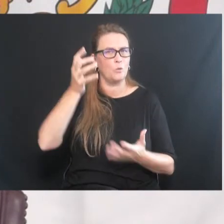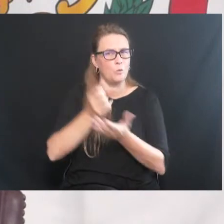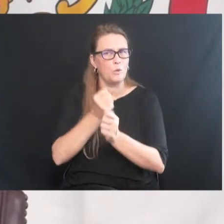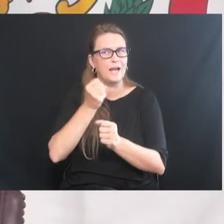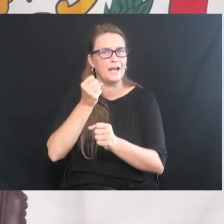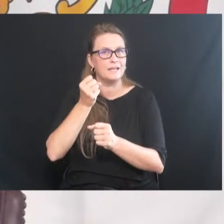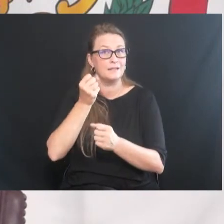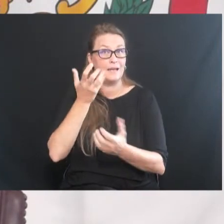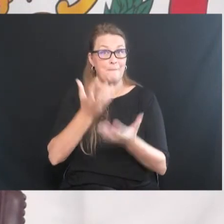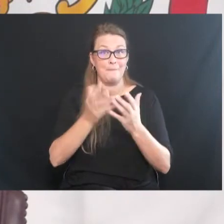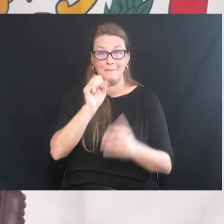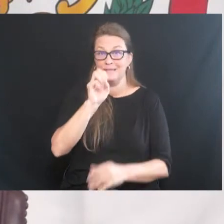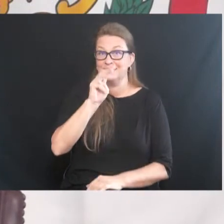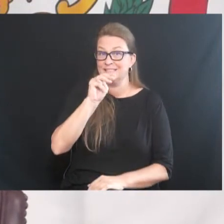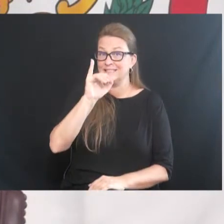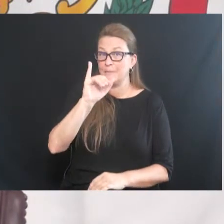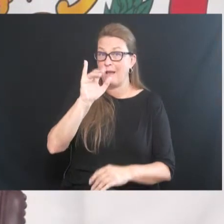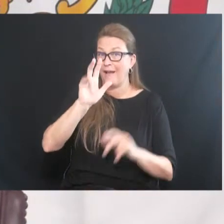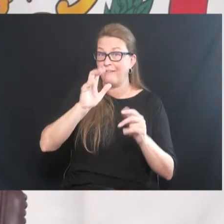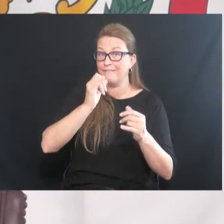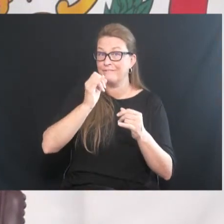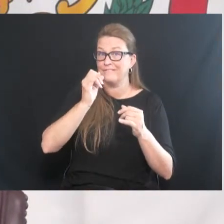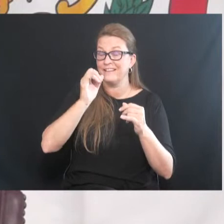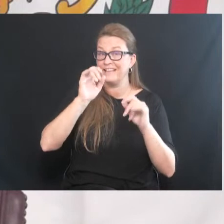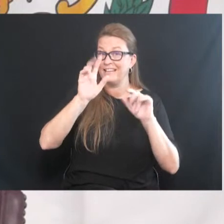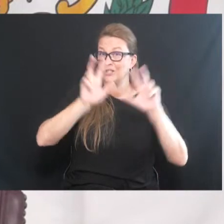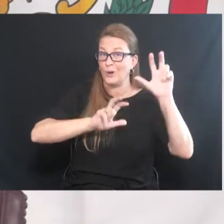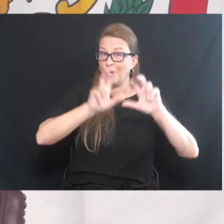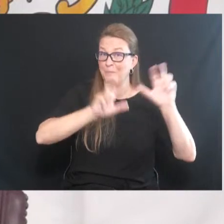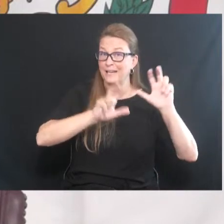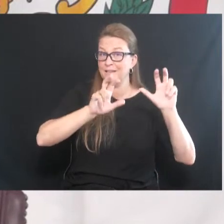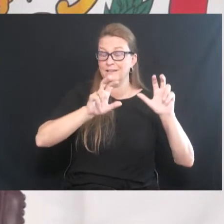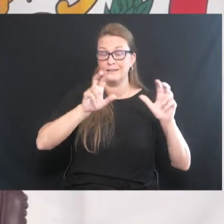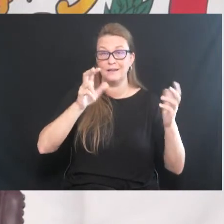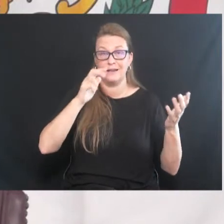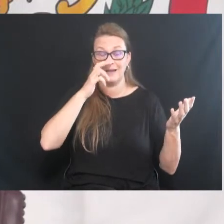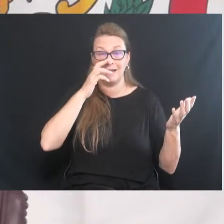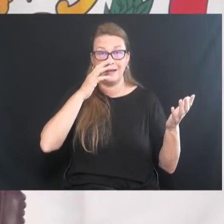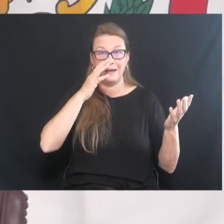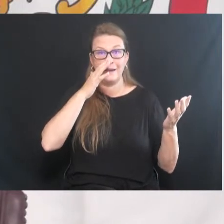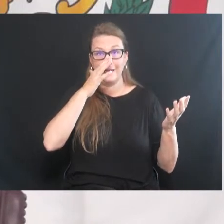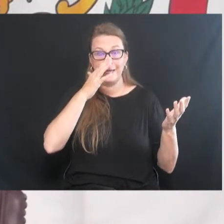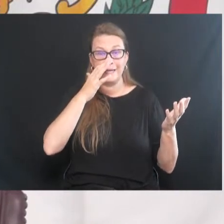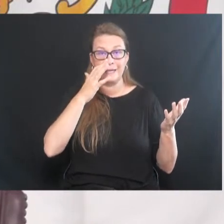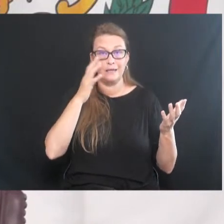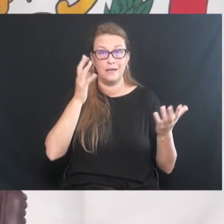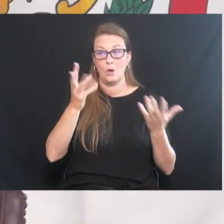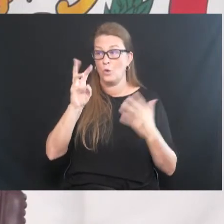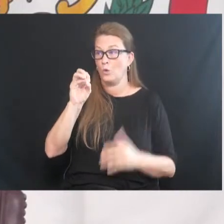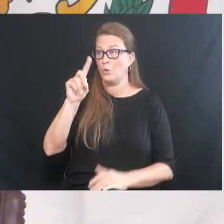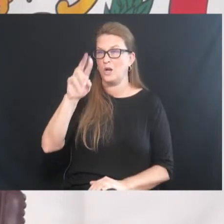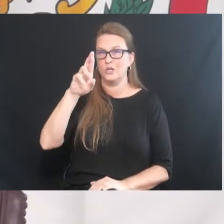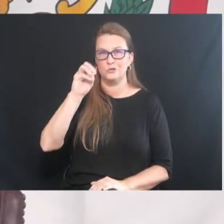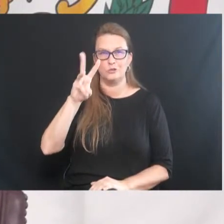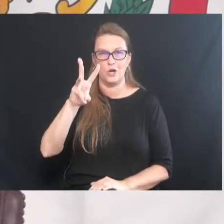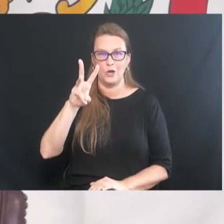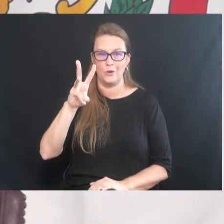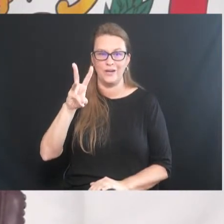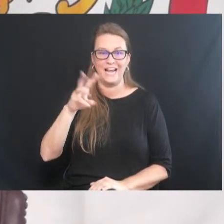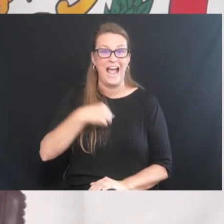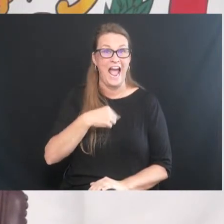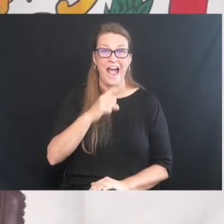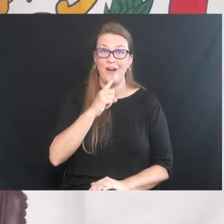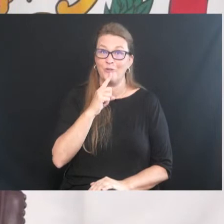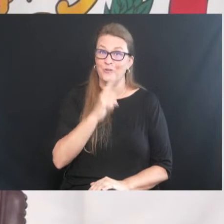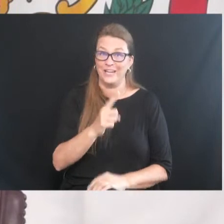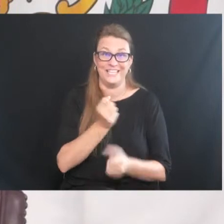end up in the semifinals, and it may very well be that we were going to end up playing Woodrow, which I love totally